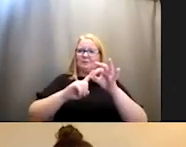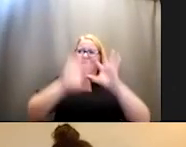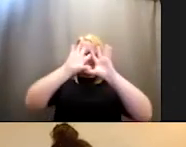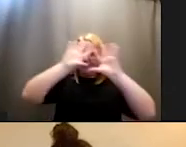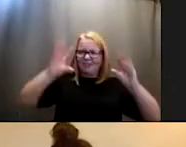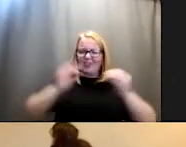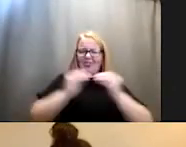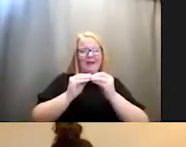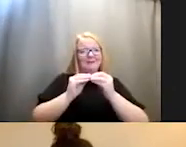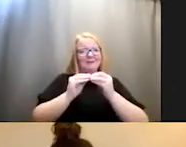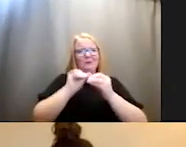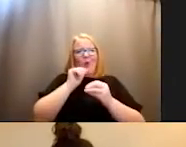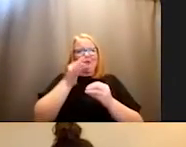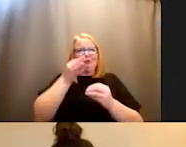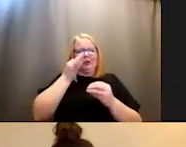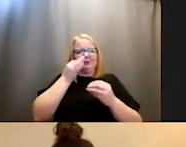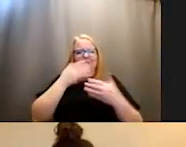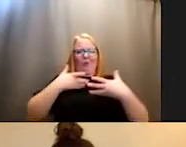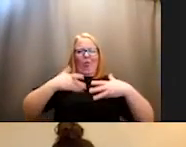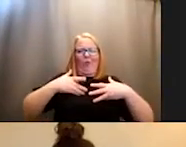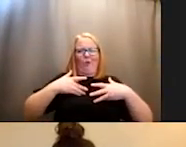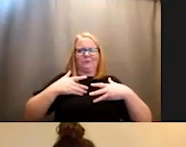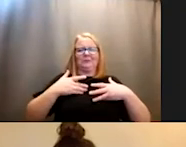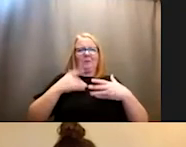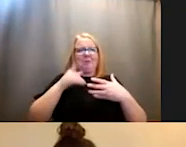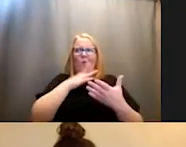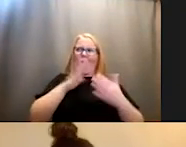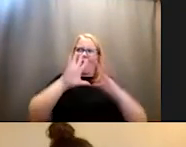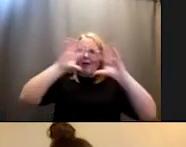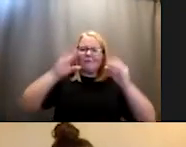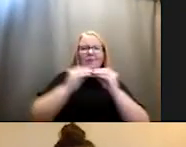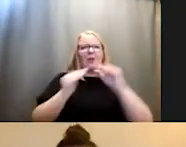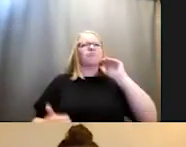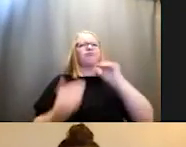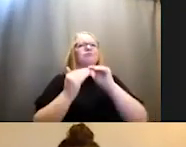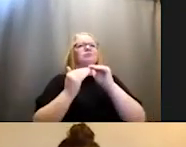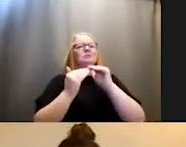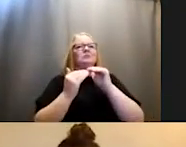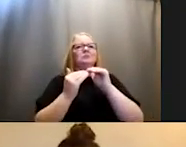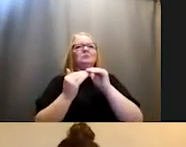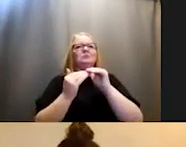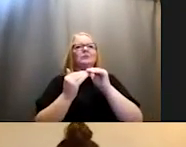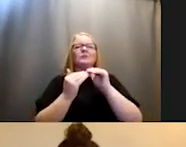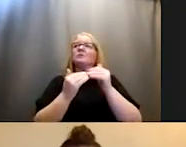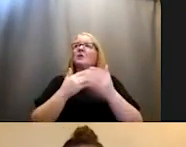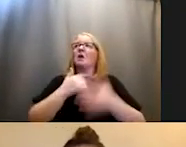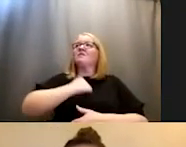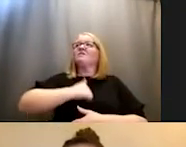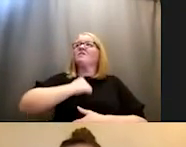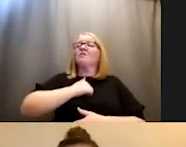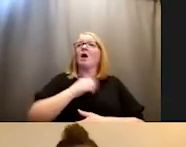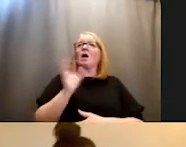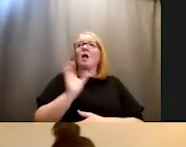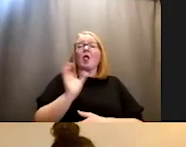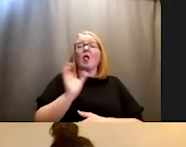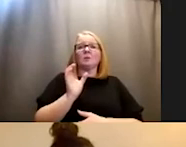And although she said again and again that she didn't have particularly favourite colours,